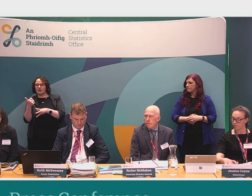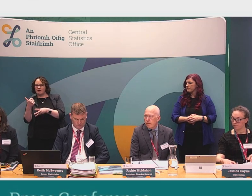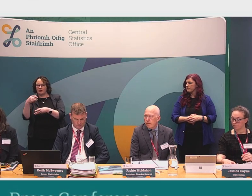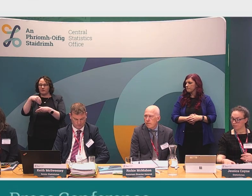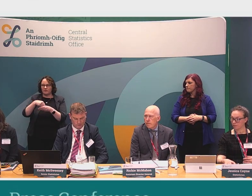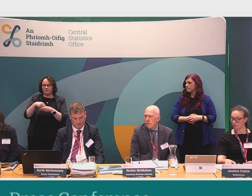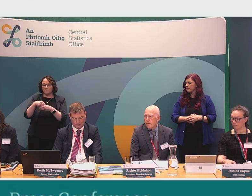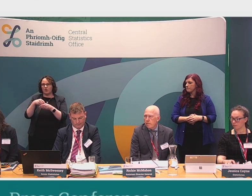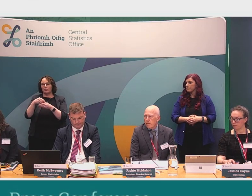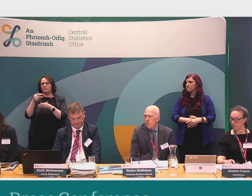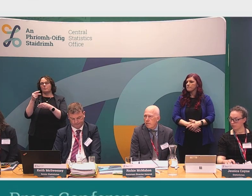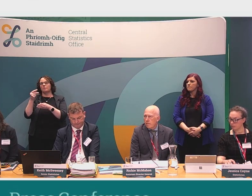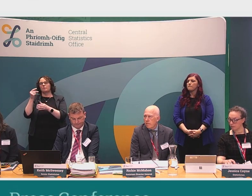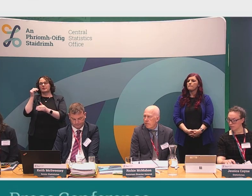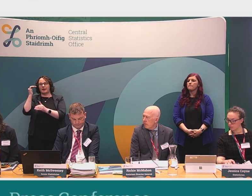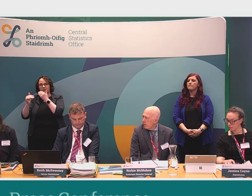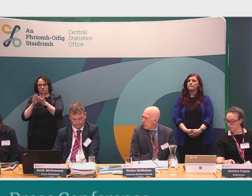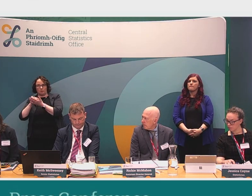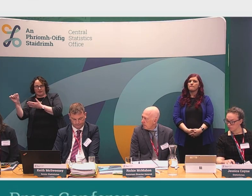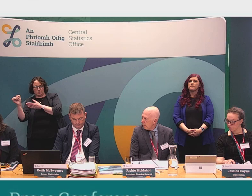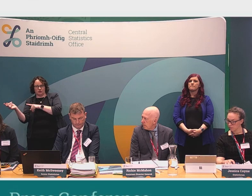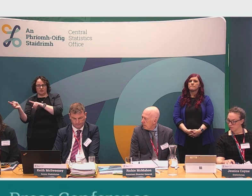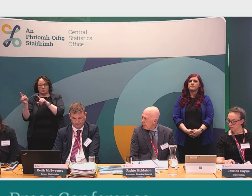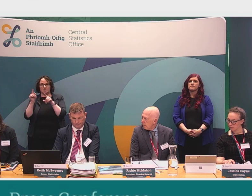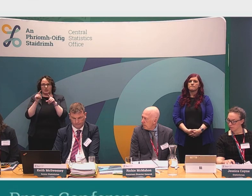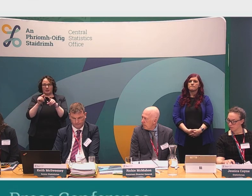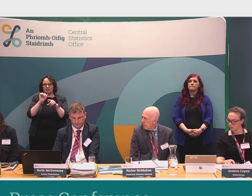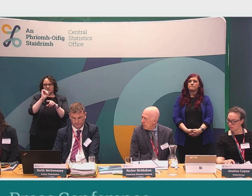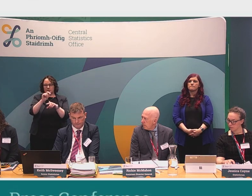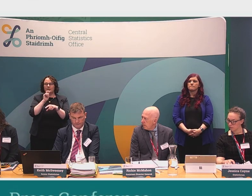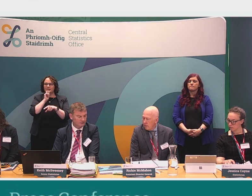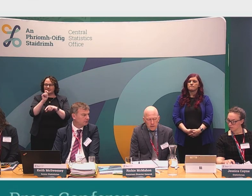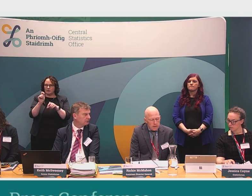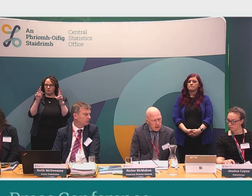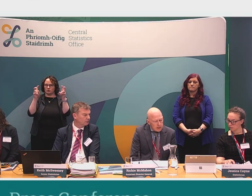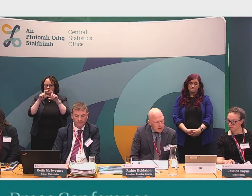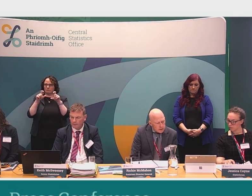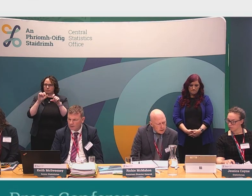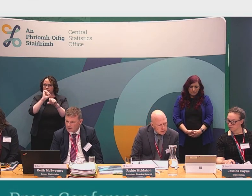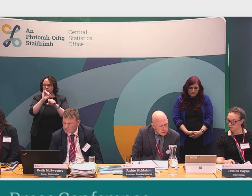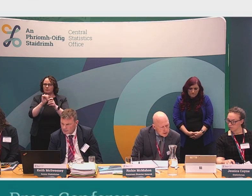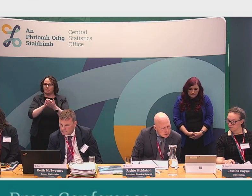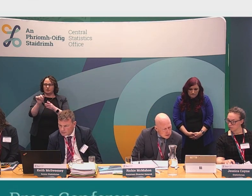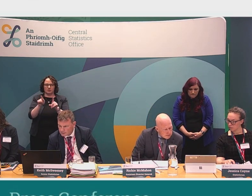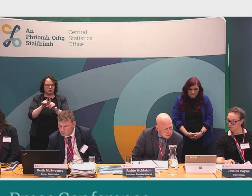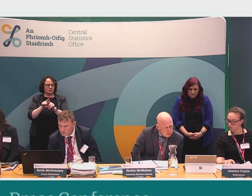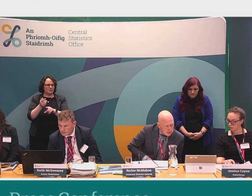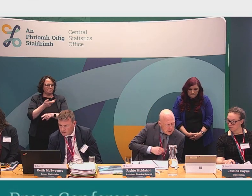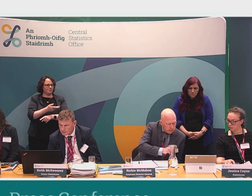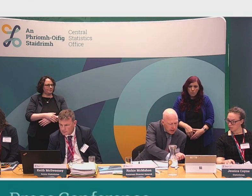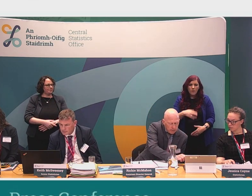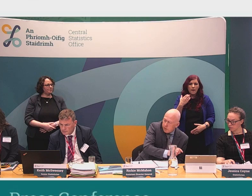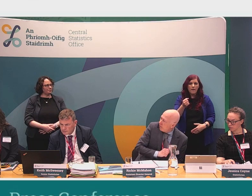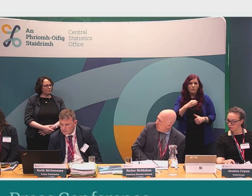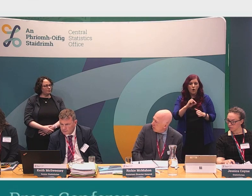adult publication and also in the disclosure publication as well. Yeah, and there's another question there from